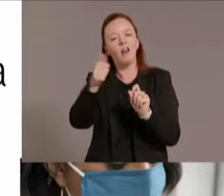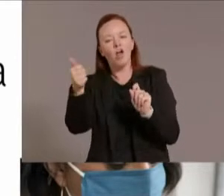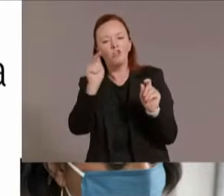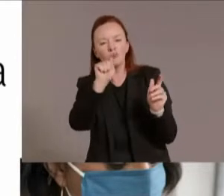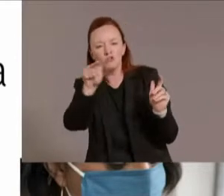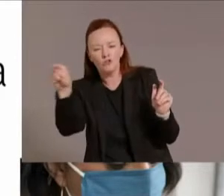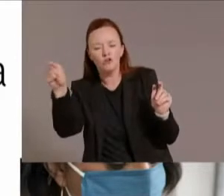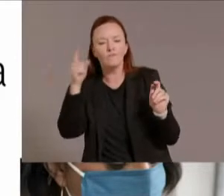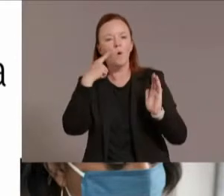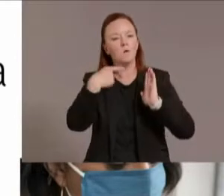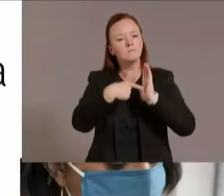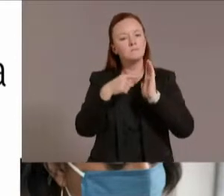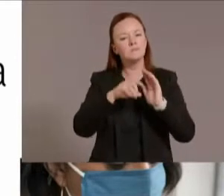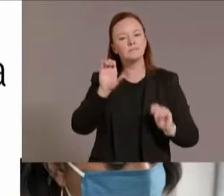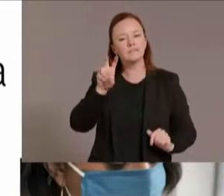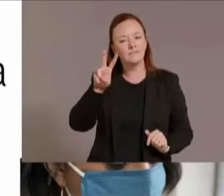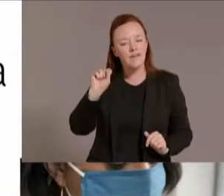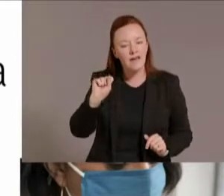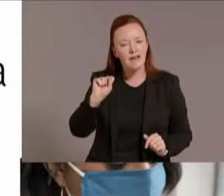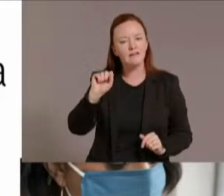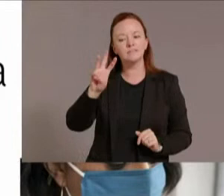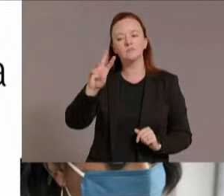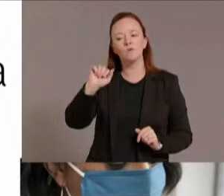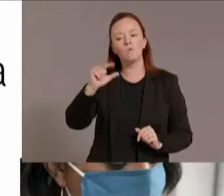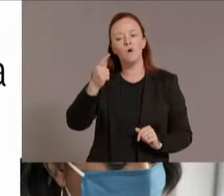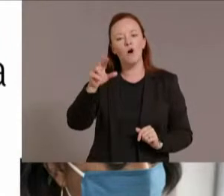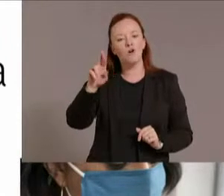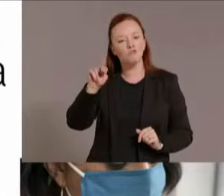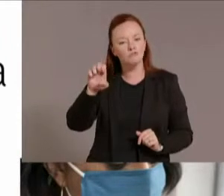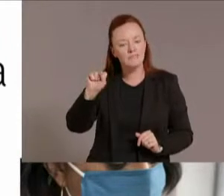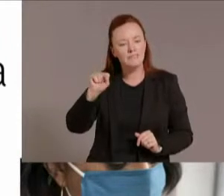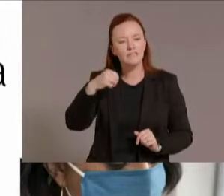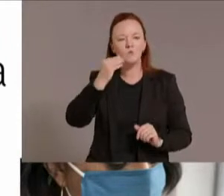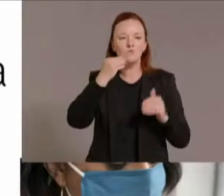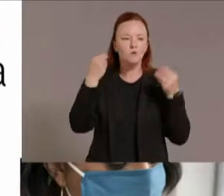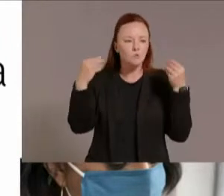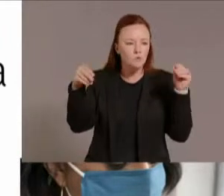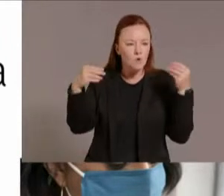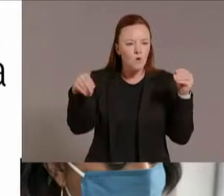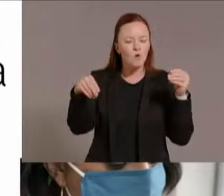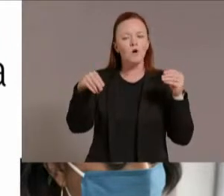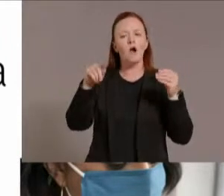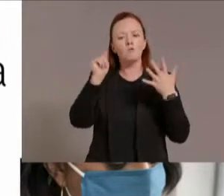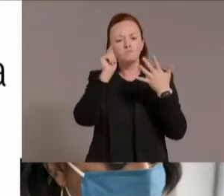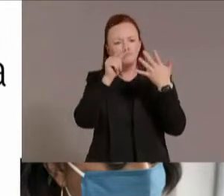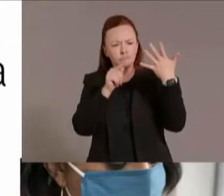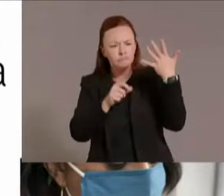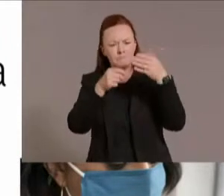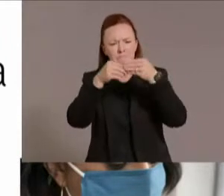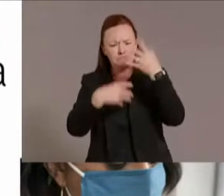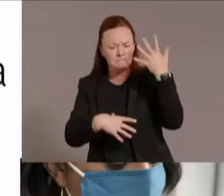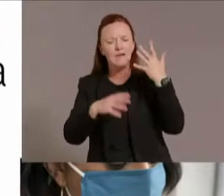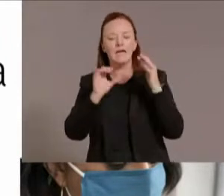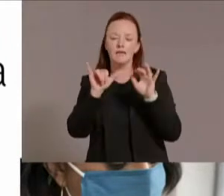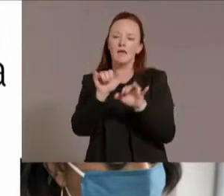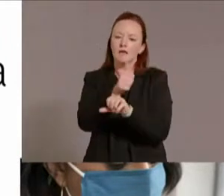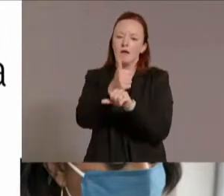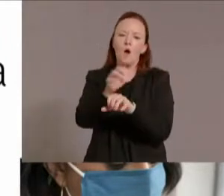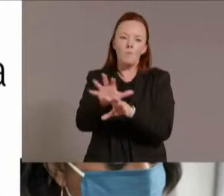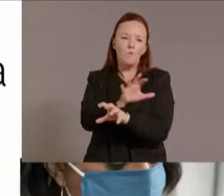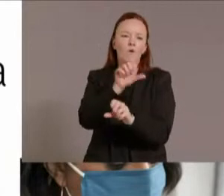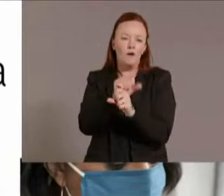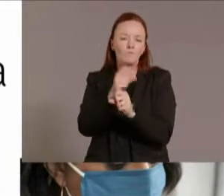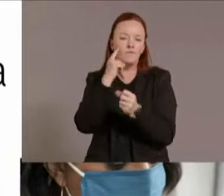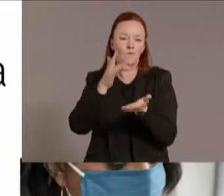at your local CVS or Walgreens or grocery store that has a pharmacy, you can make an appointment,